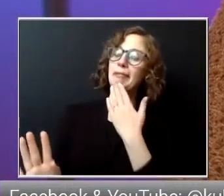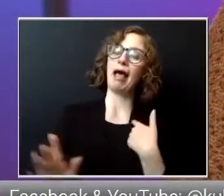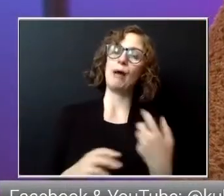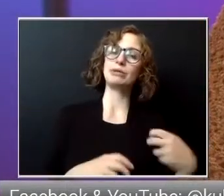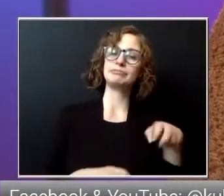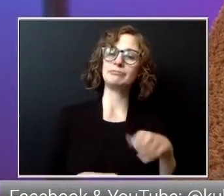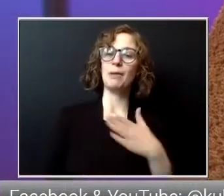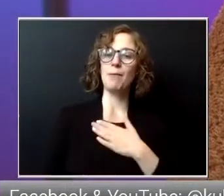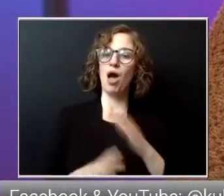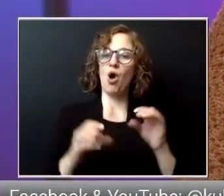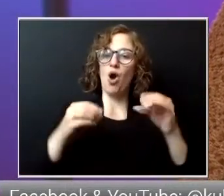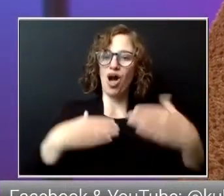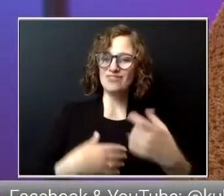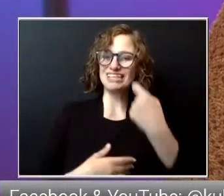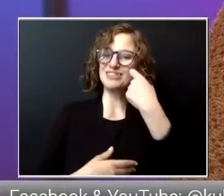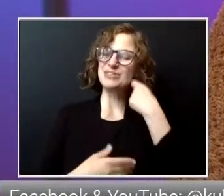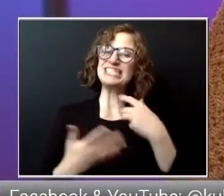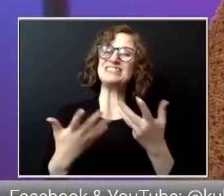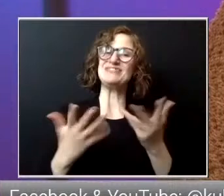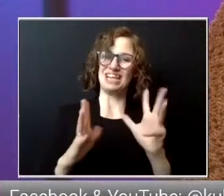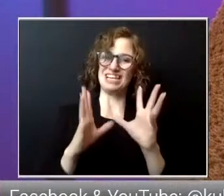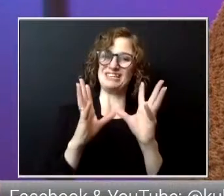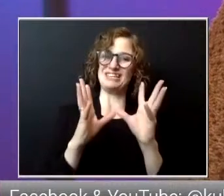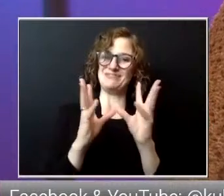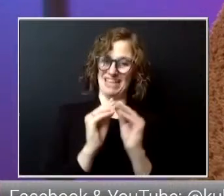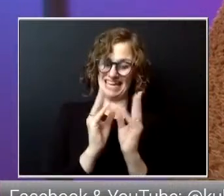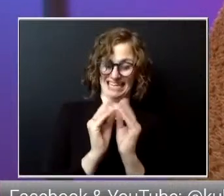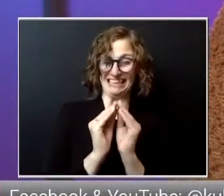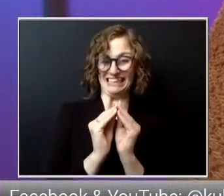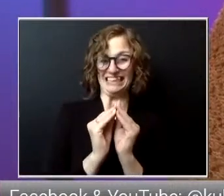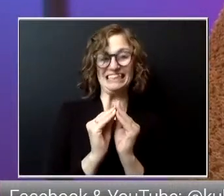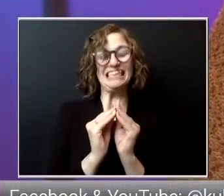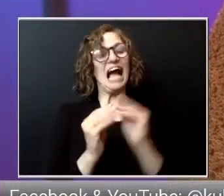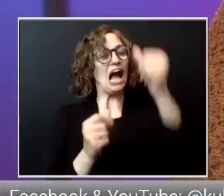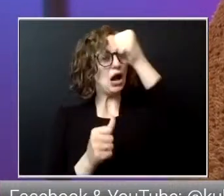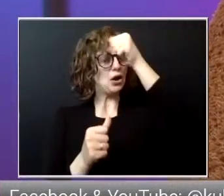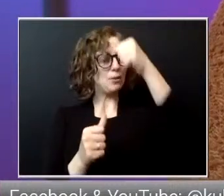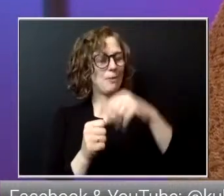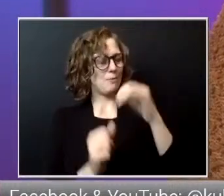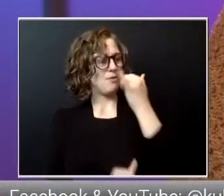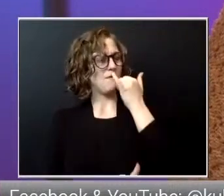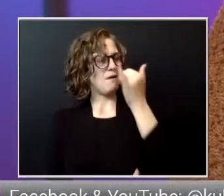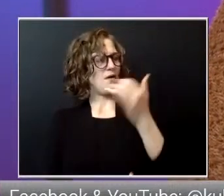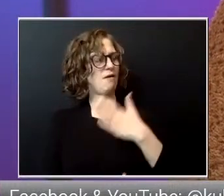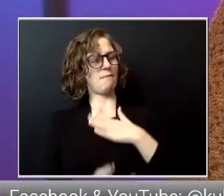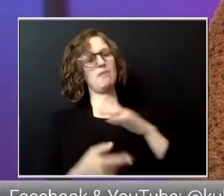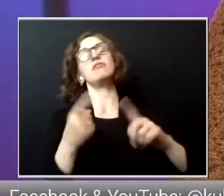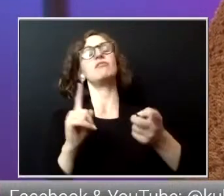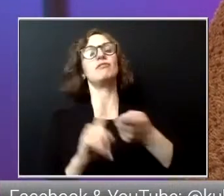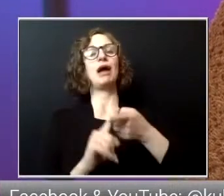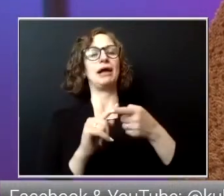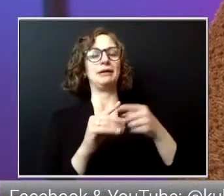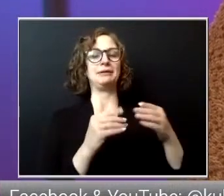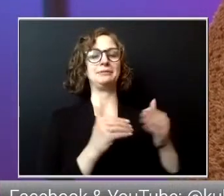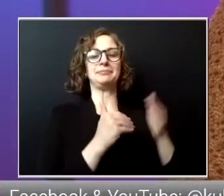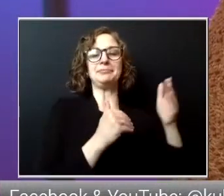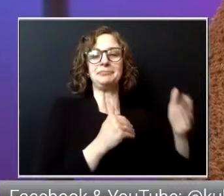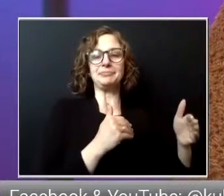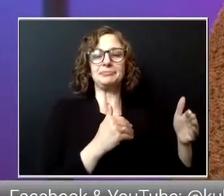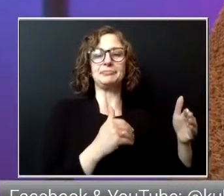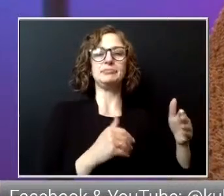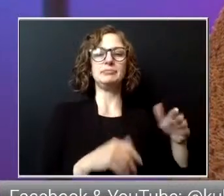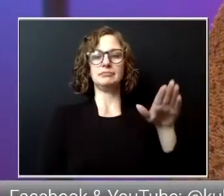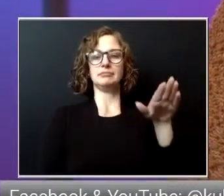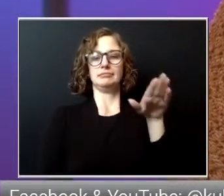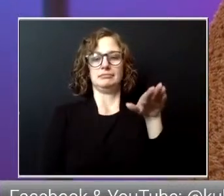with a meeting. And then I remember calling my friend who's right next door to me, and I was like, I think because she's a